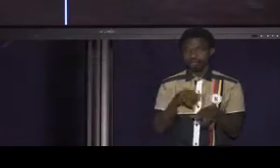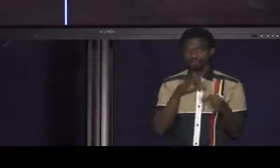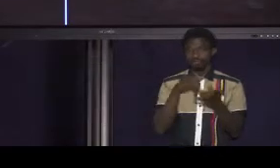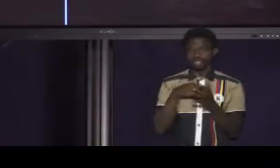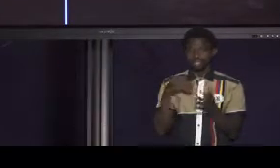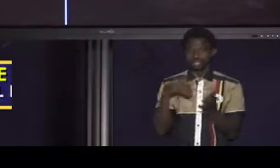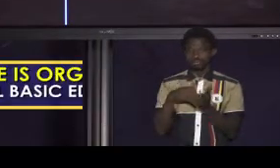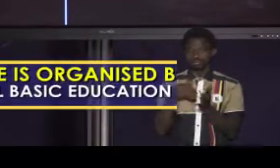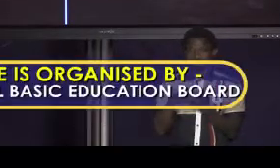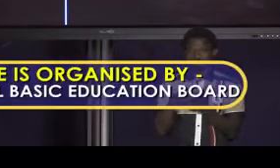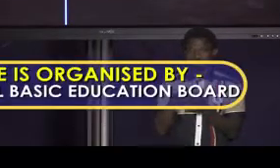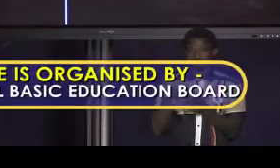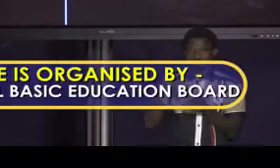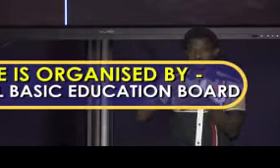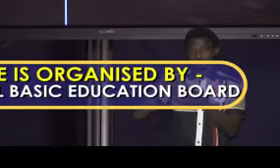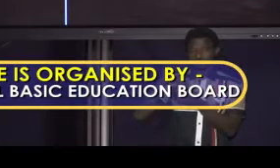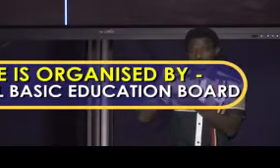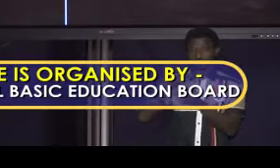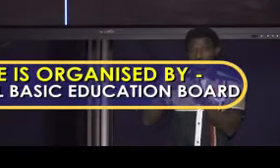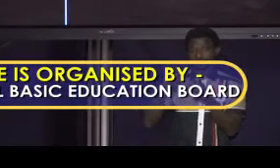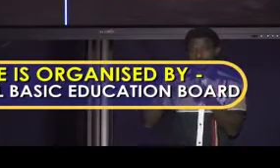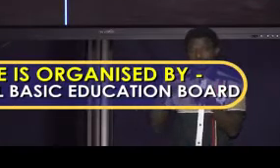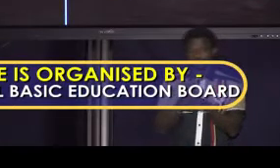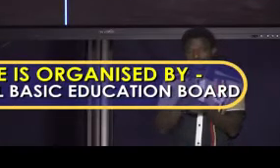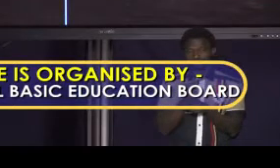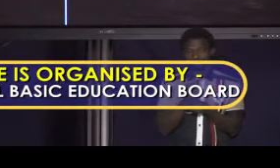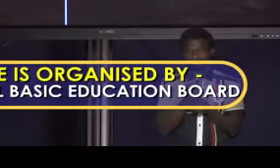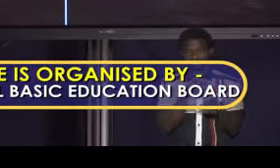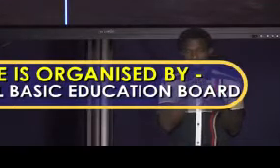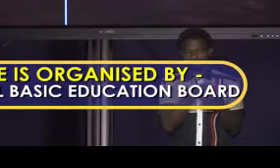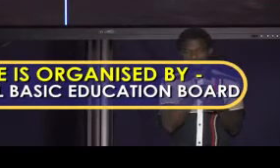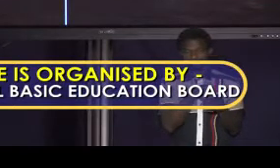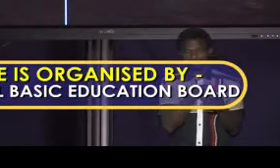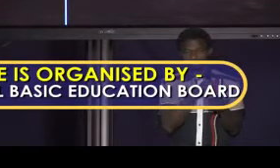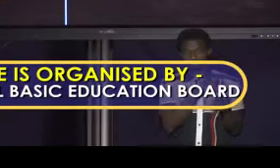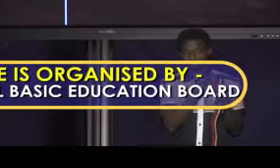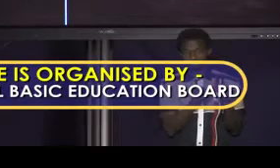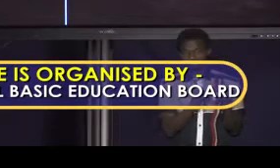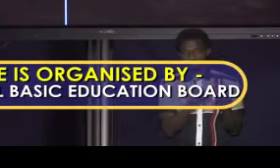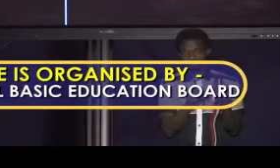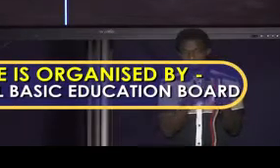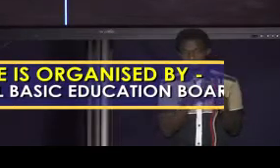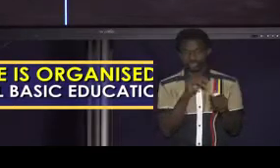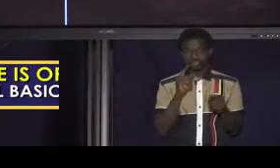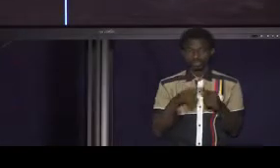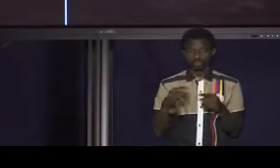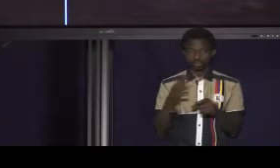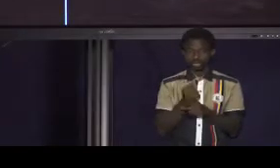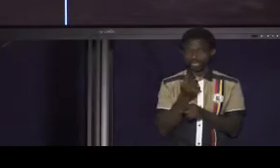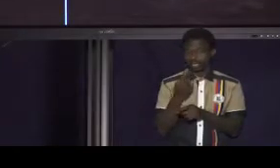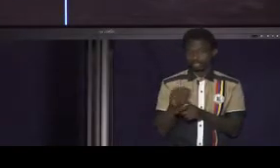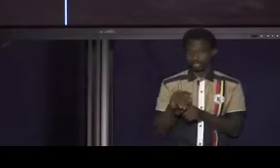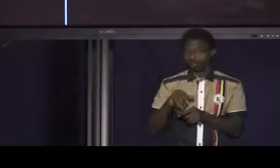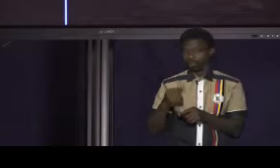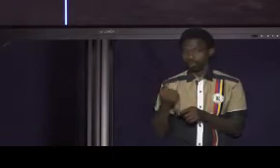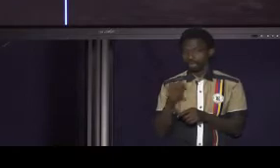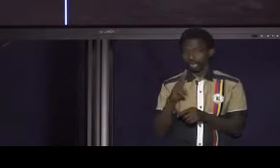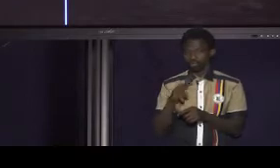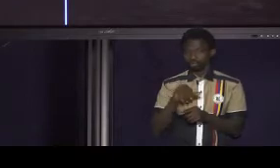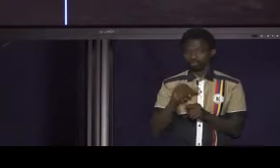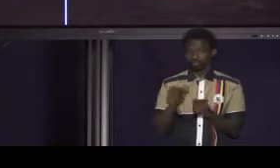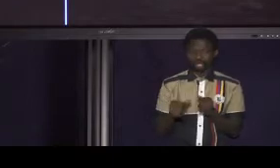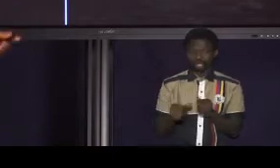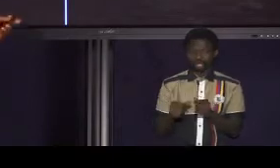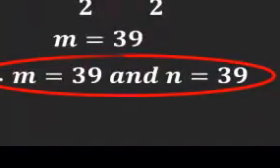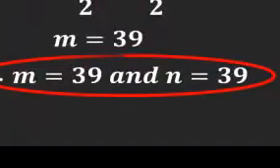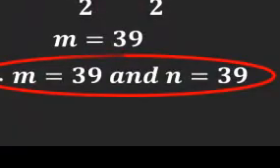the exterior angle to get the first interior angle, and then we use that interior angle to get the remaining two angles inside, since it's an